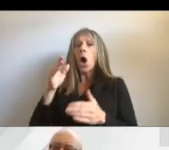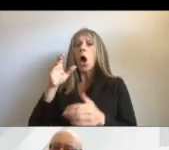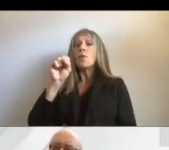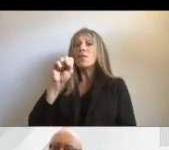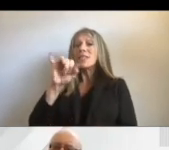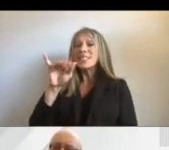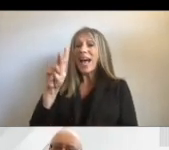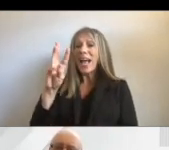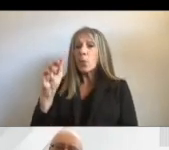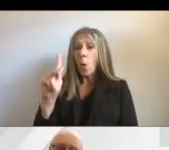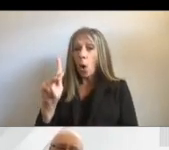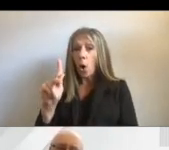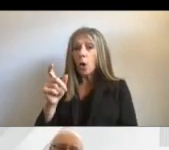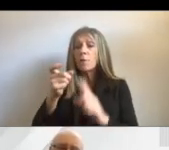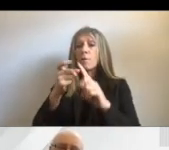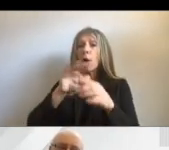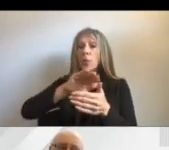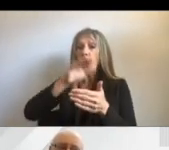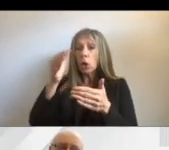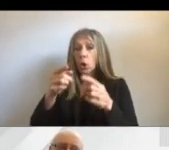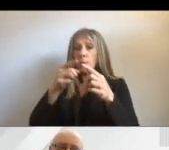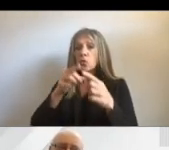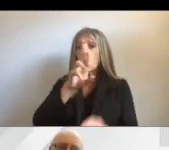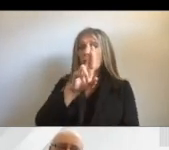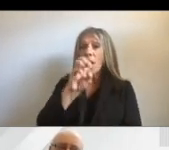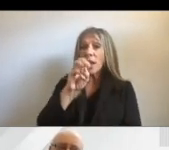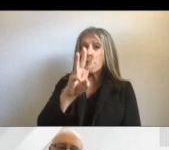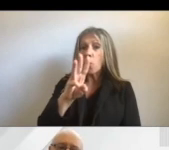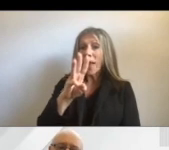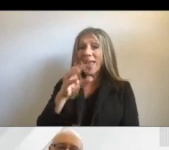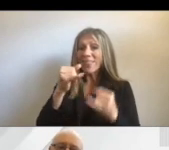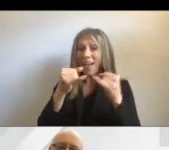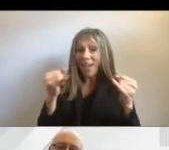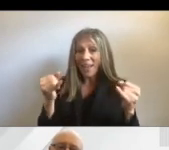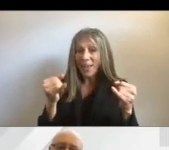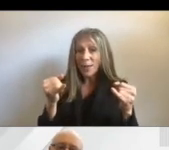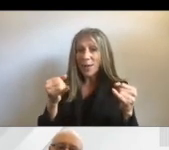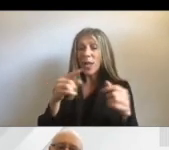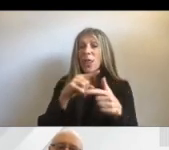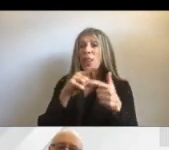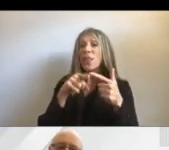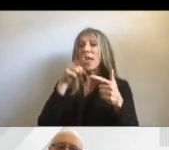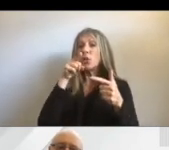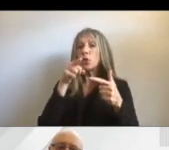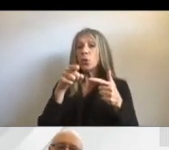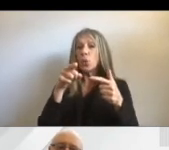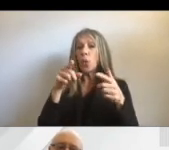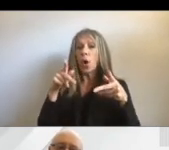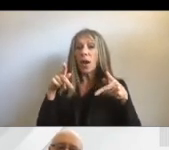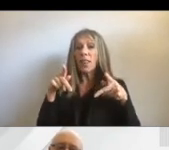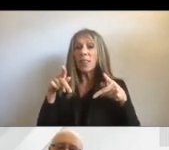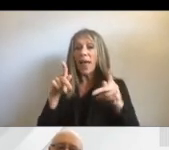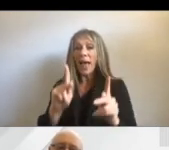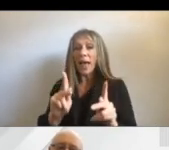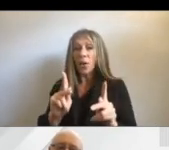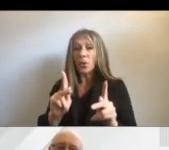the slope of the street. That's consistent with the rest of the standards that we've discussed